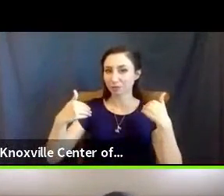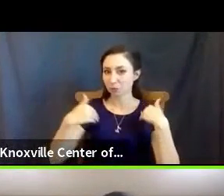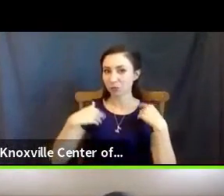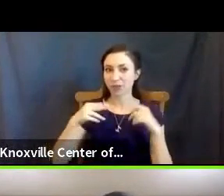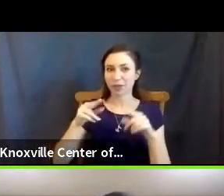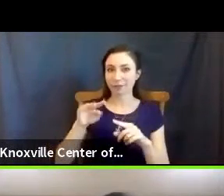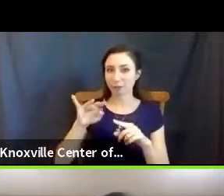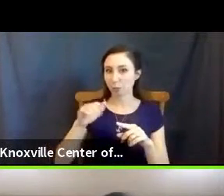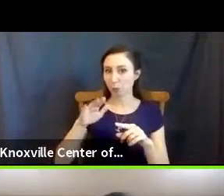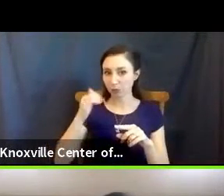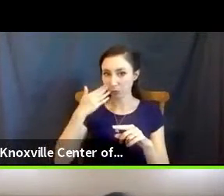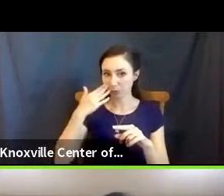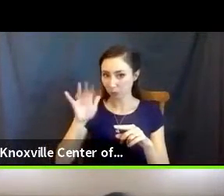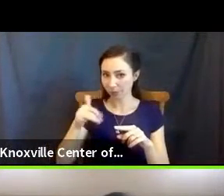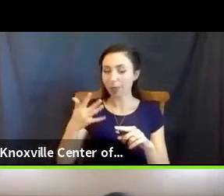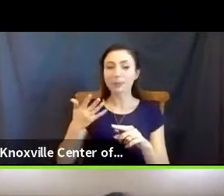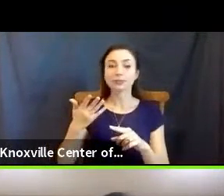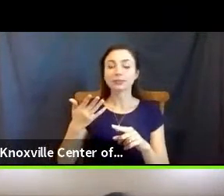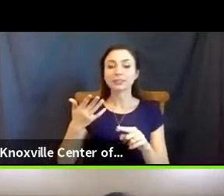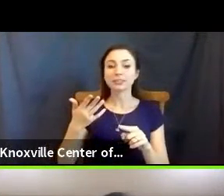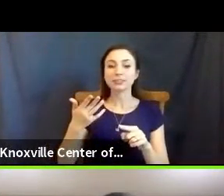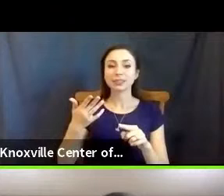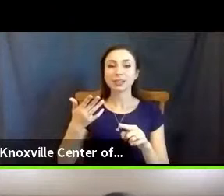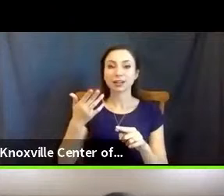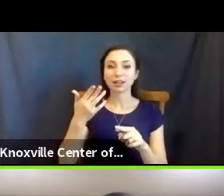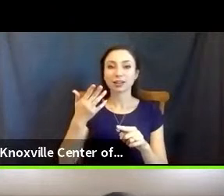So what does, how